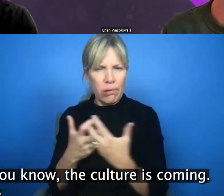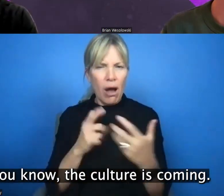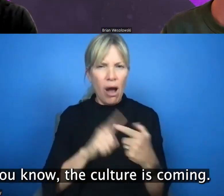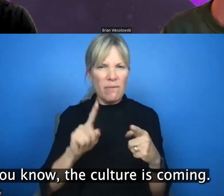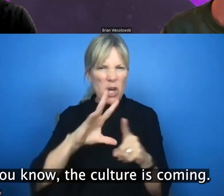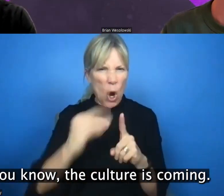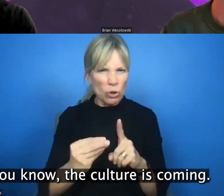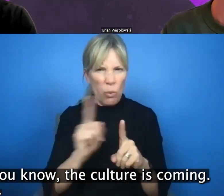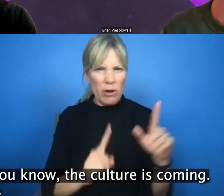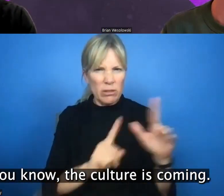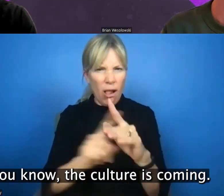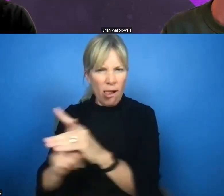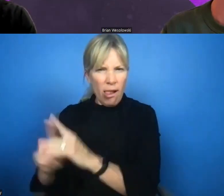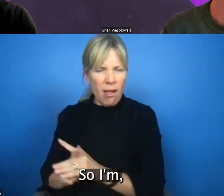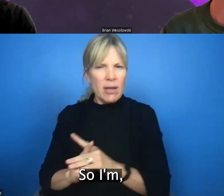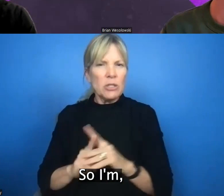is coming.